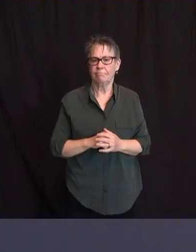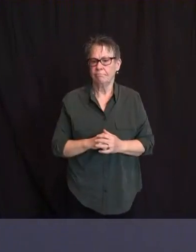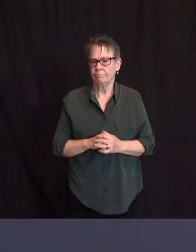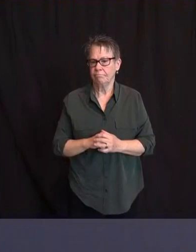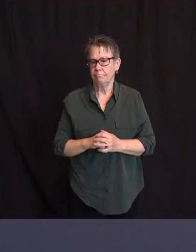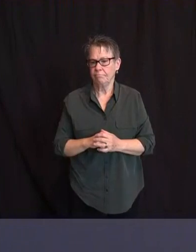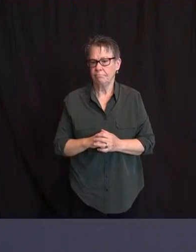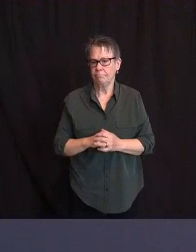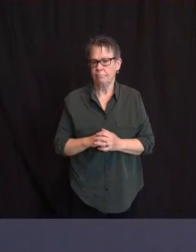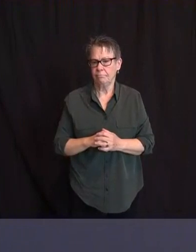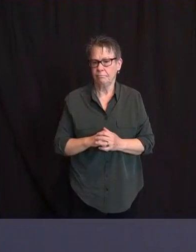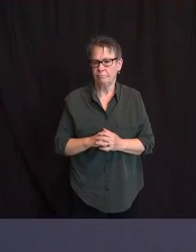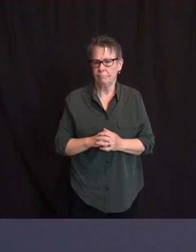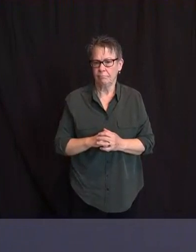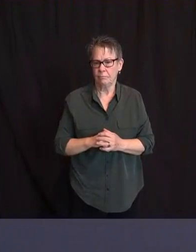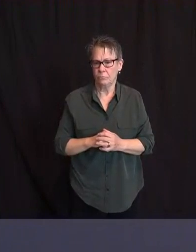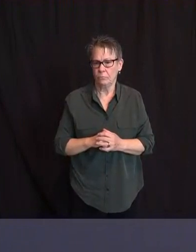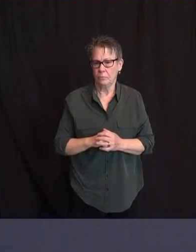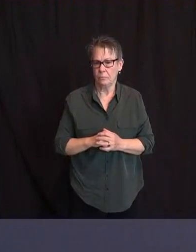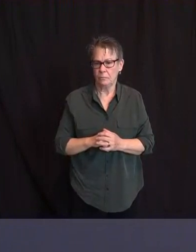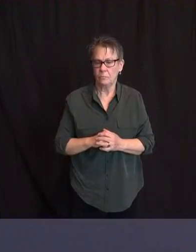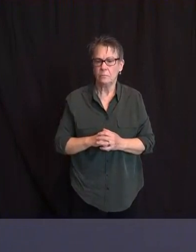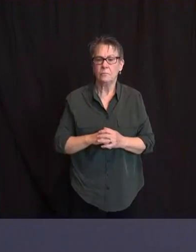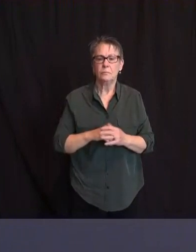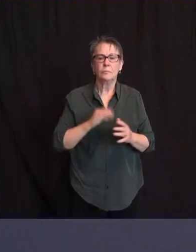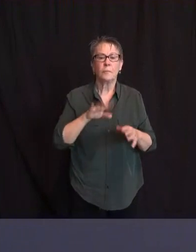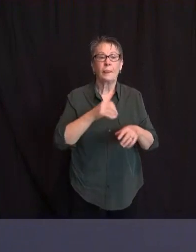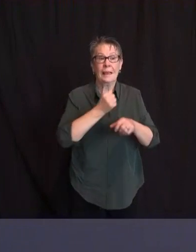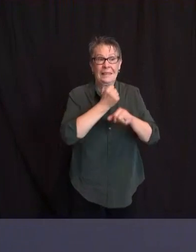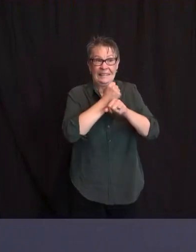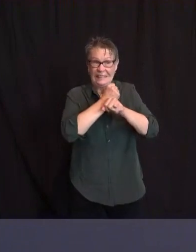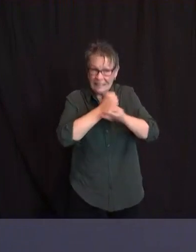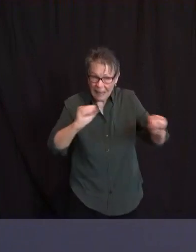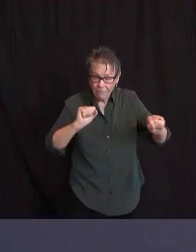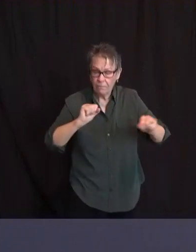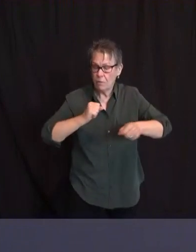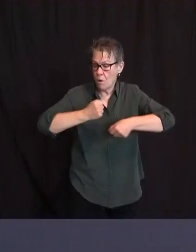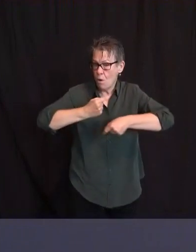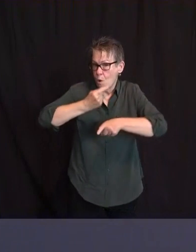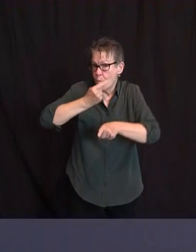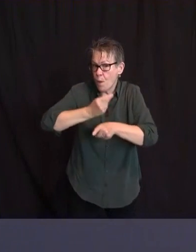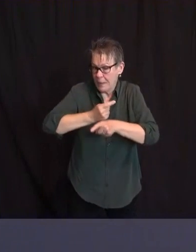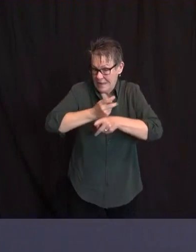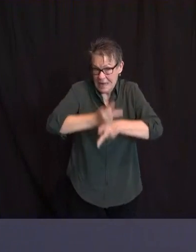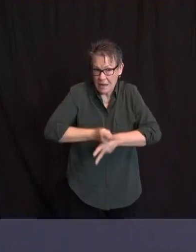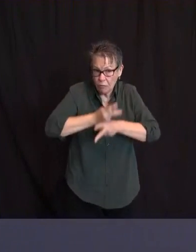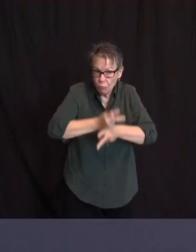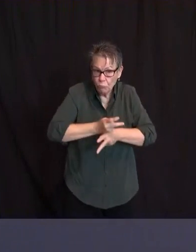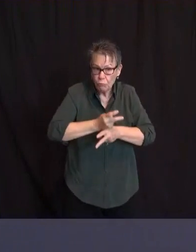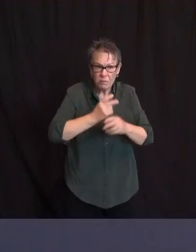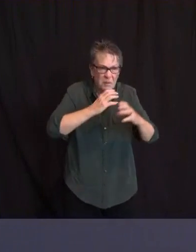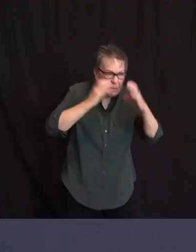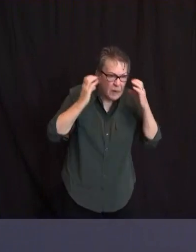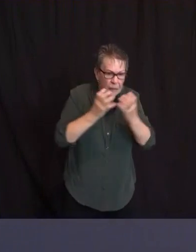are suffering from COVID-19 disease, and to provide appropriate protective equipment for our